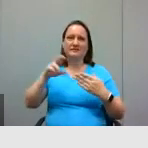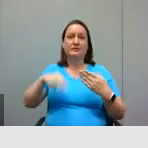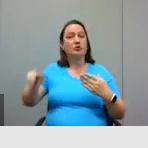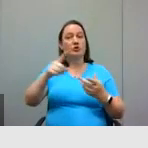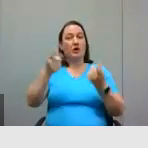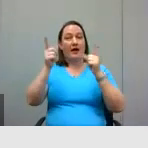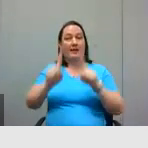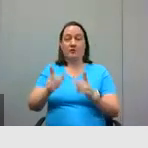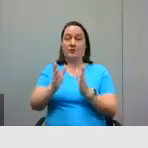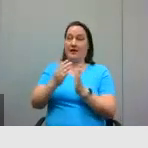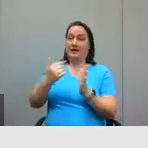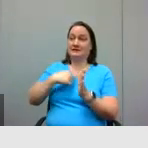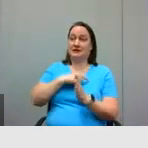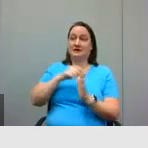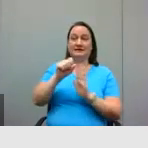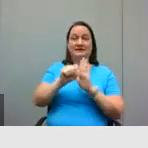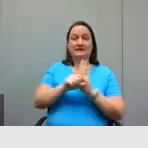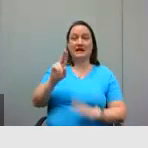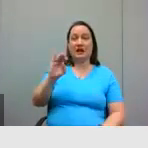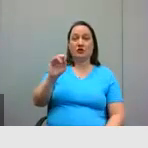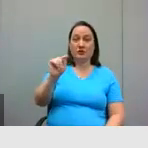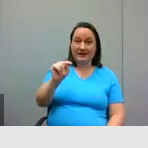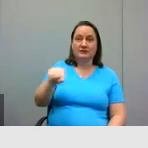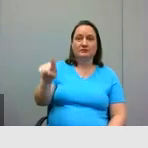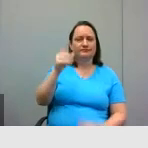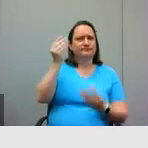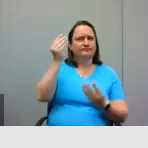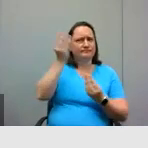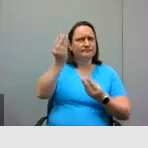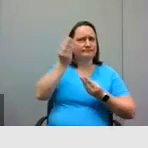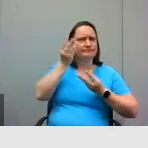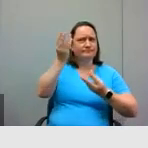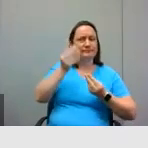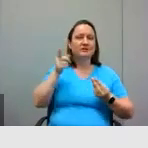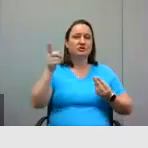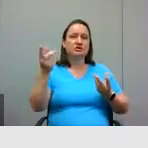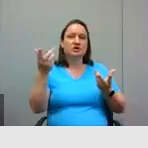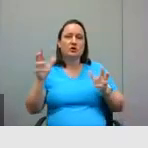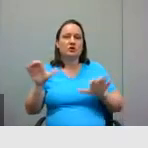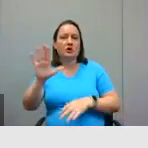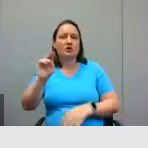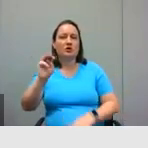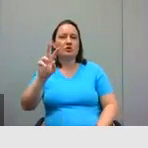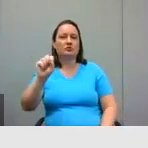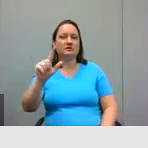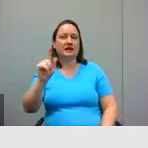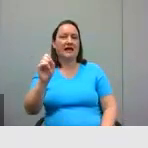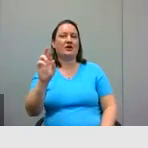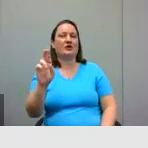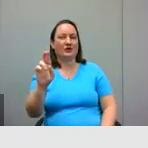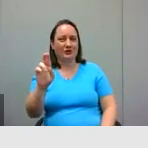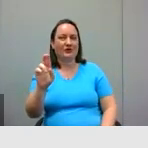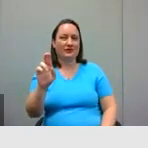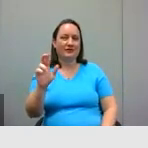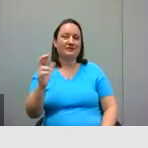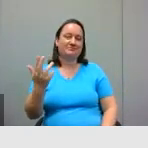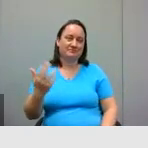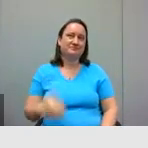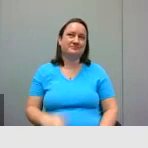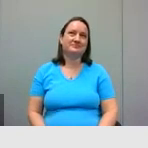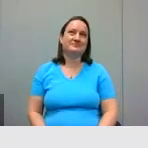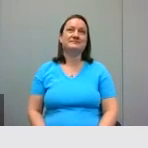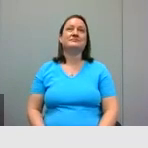ask us as a state unit to keep you all up to date, and I know she's already doing her newsletters. So